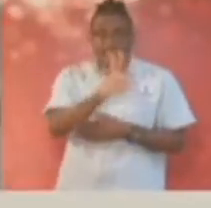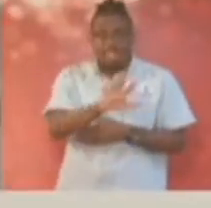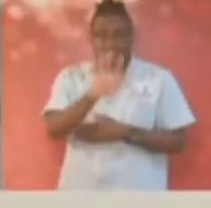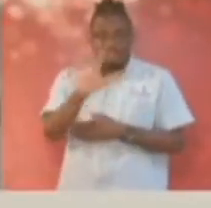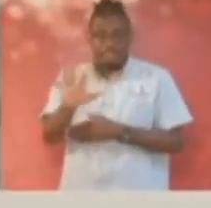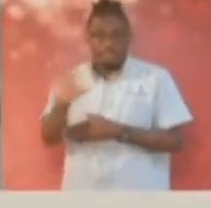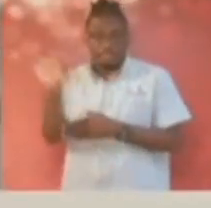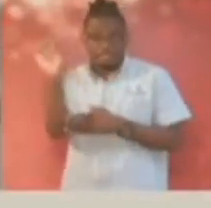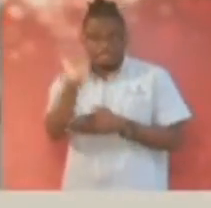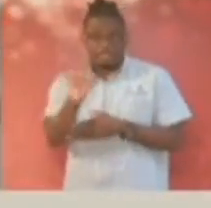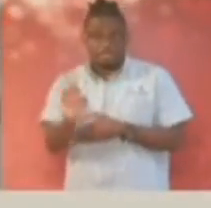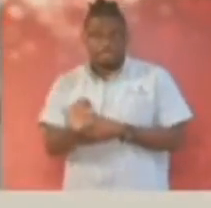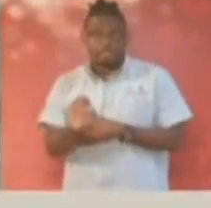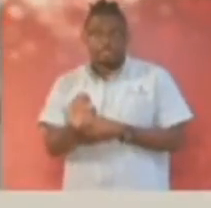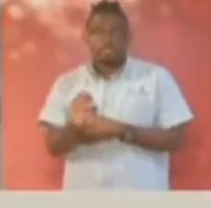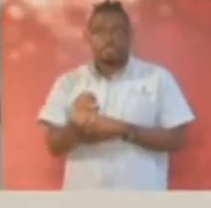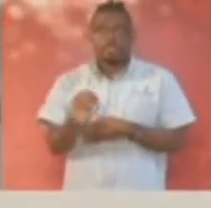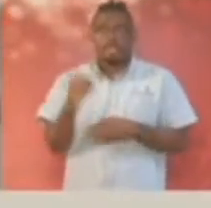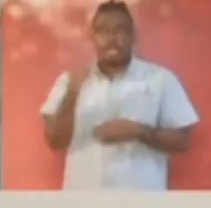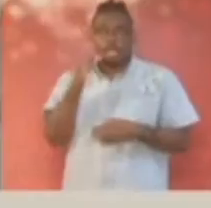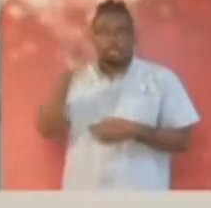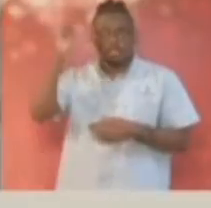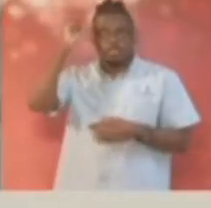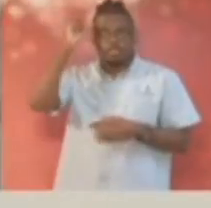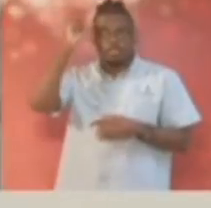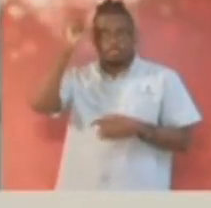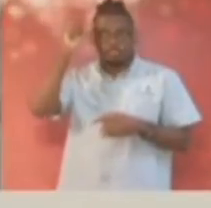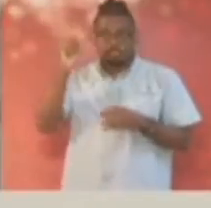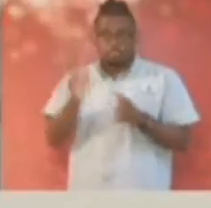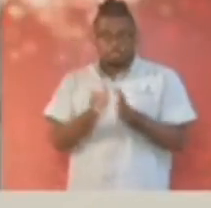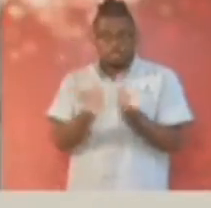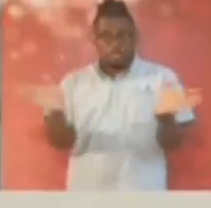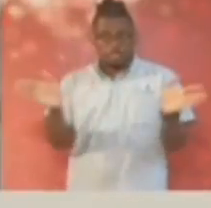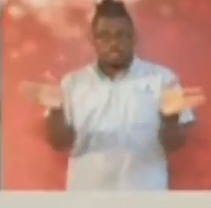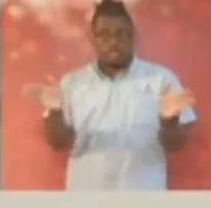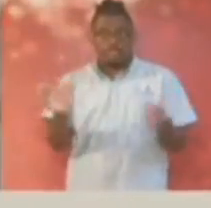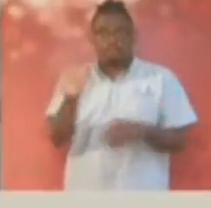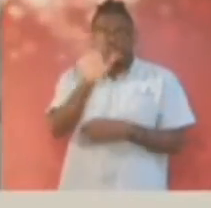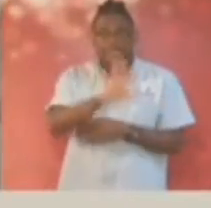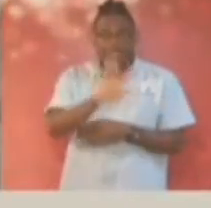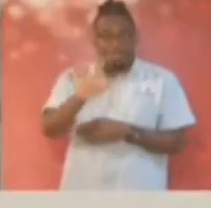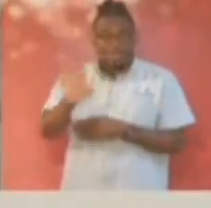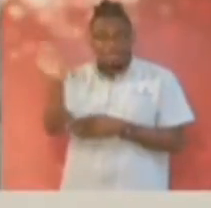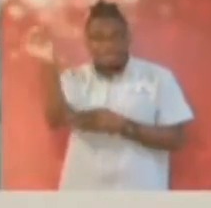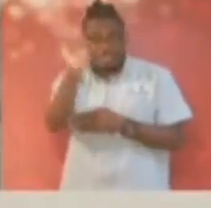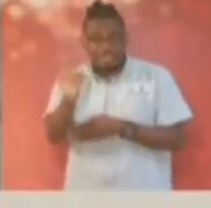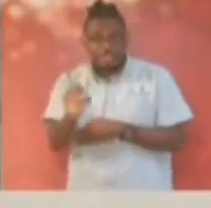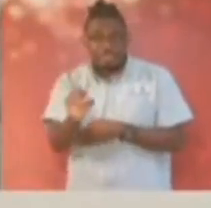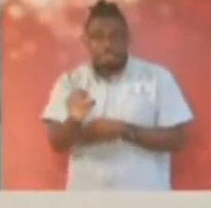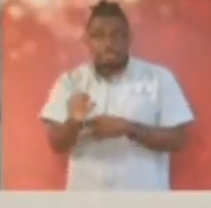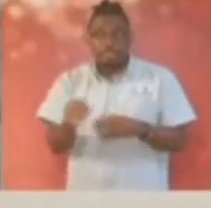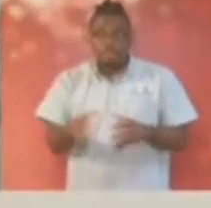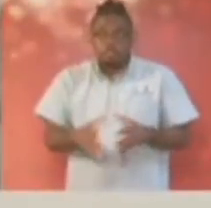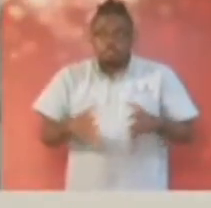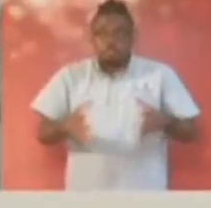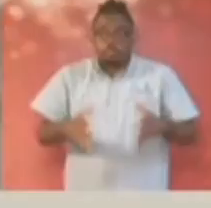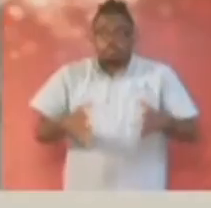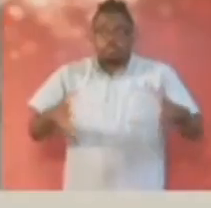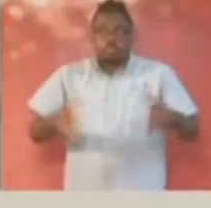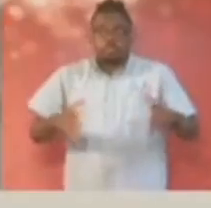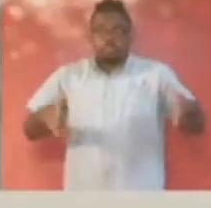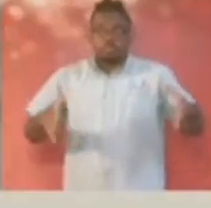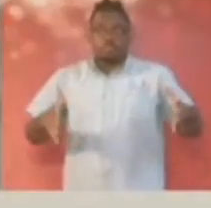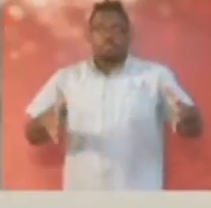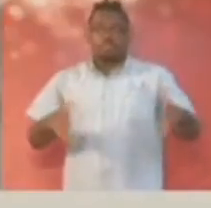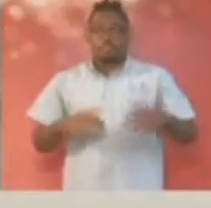general population, the adult population. So we do have a serious problem. So that problem